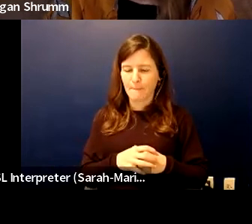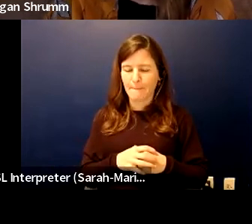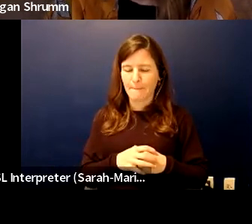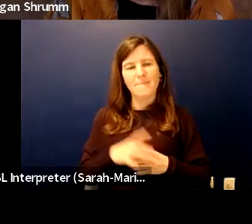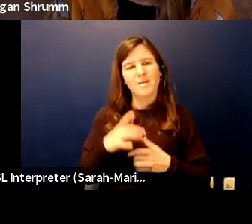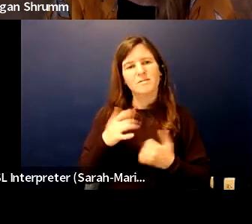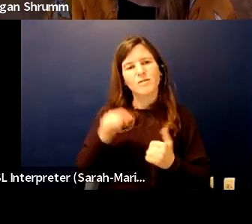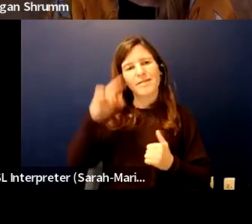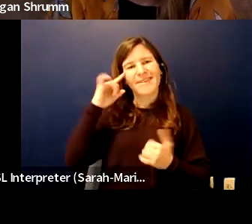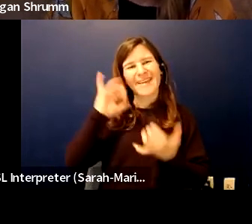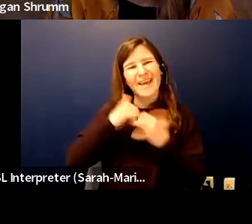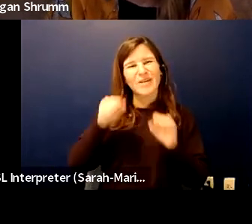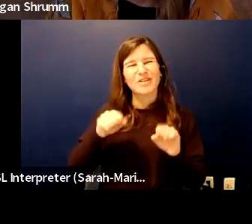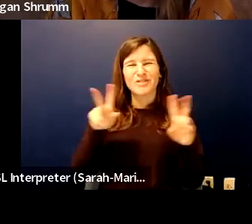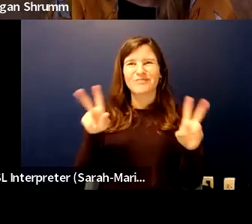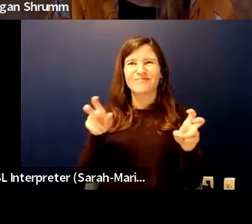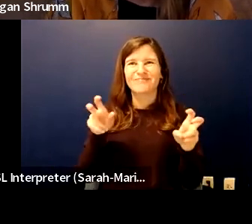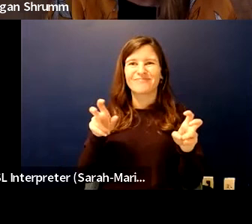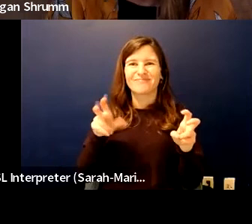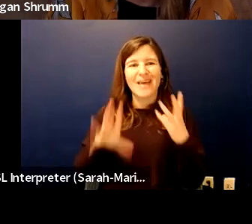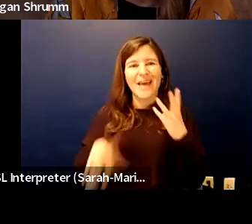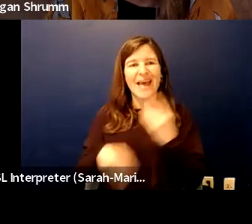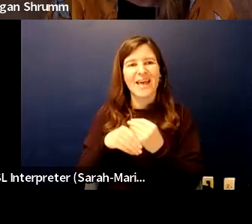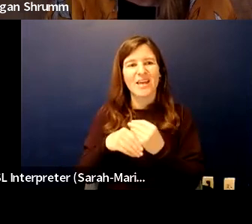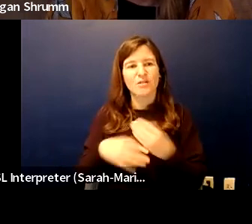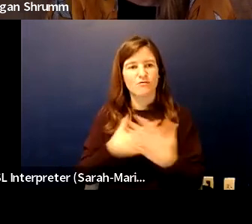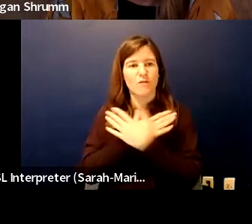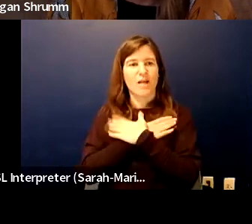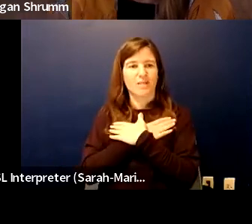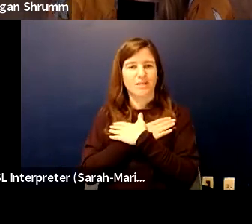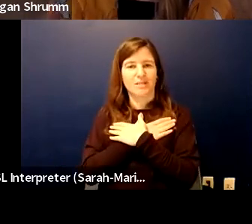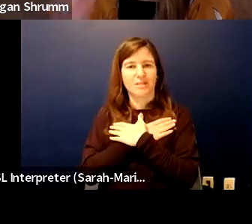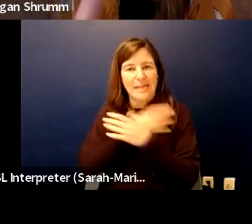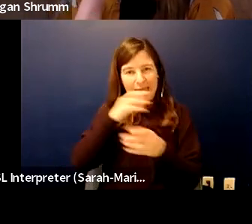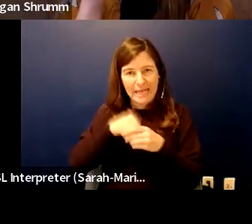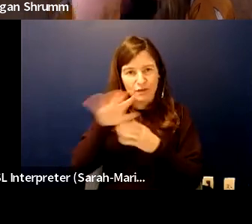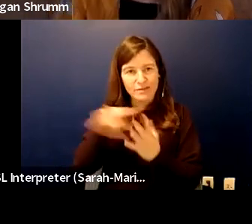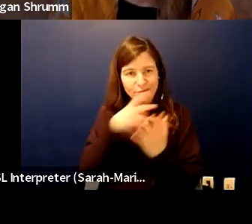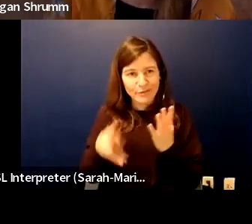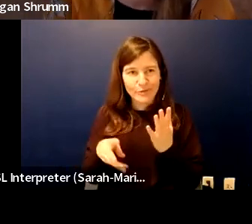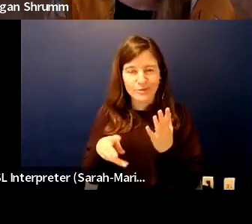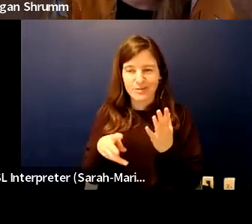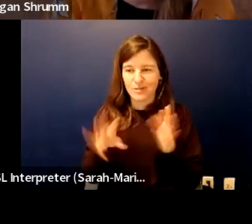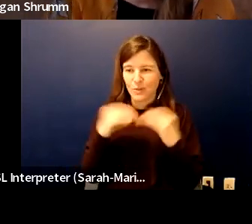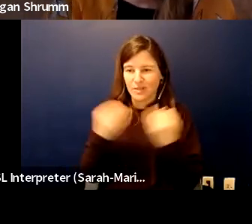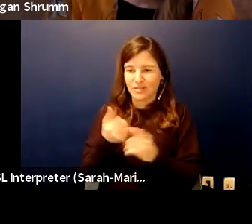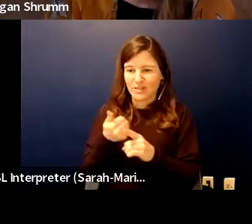program rest as part of your practice as an organization, and also to think through ways